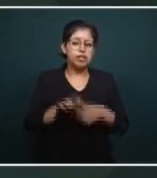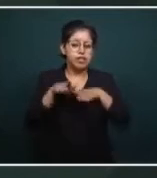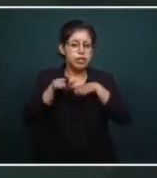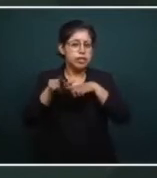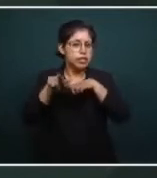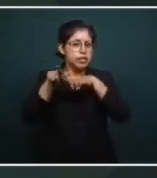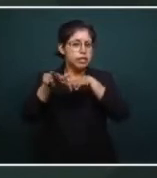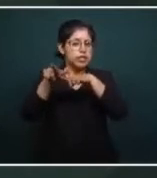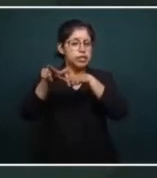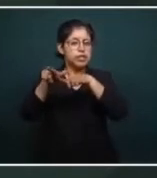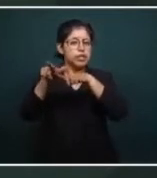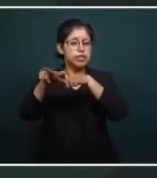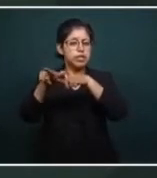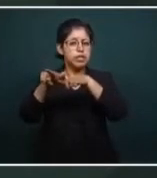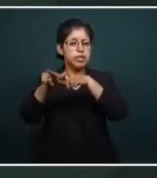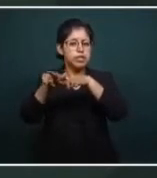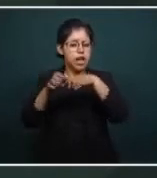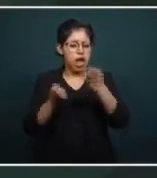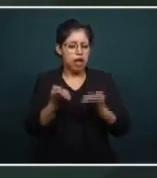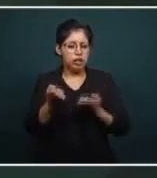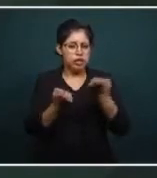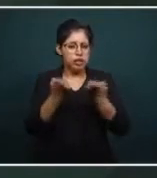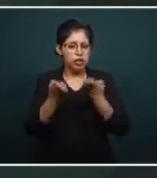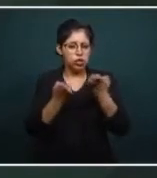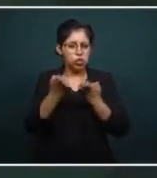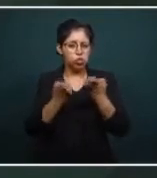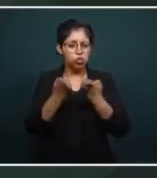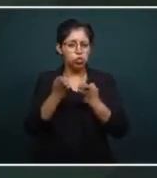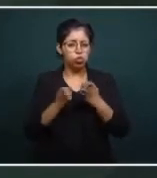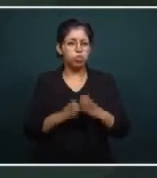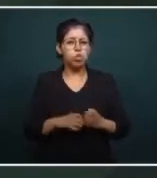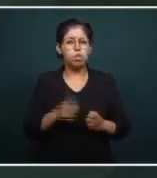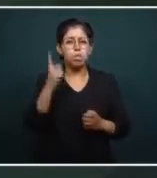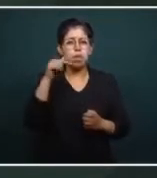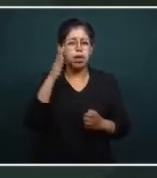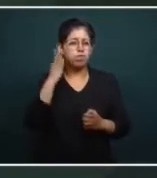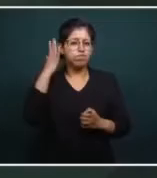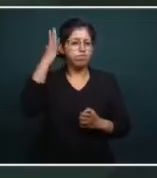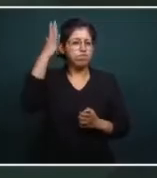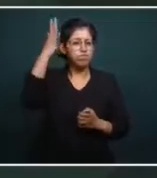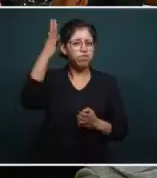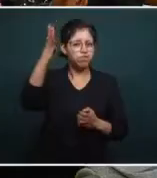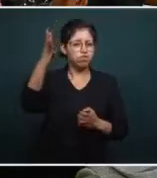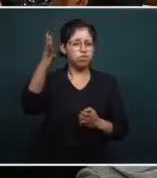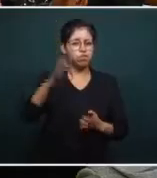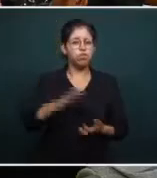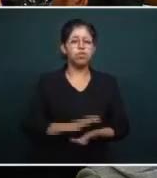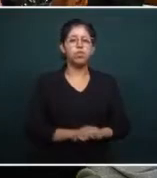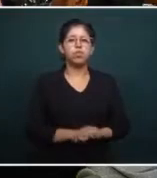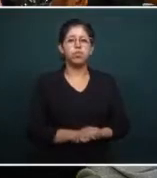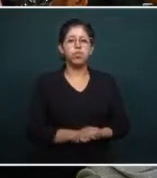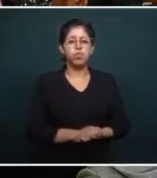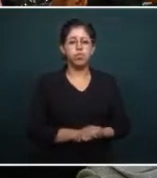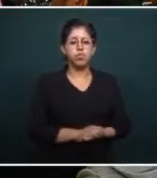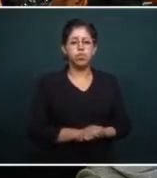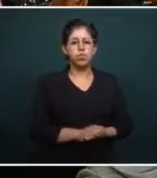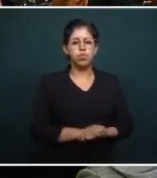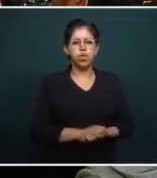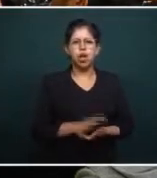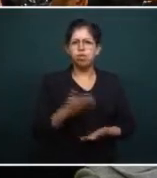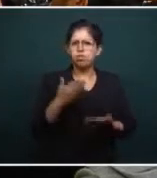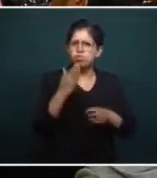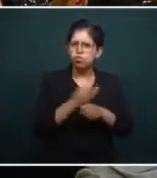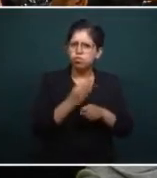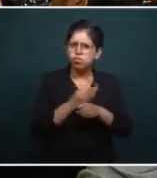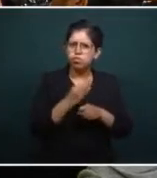to continue entrenando, training, aplicándose, porque applying themselves, ahora, because como en el now, caso de,